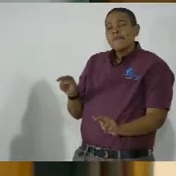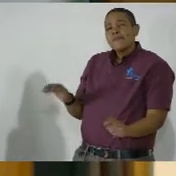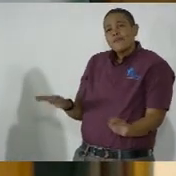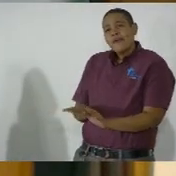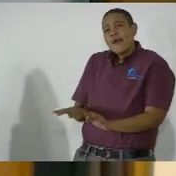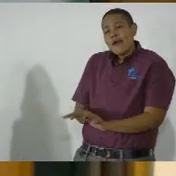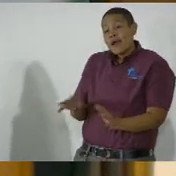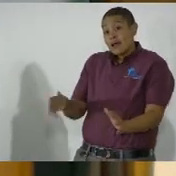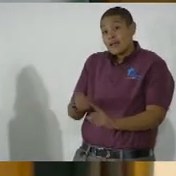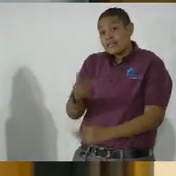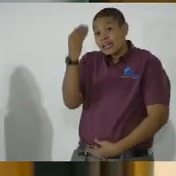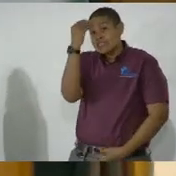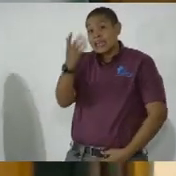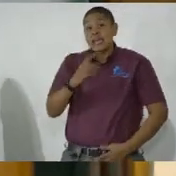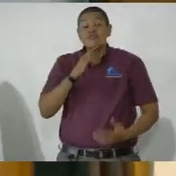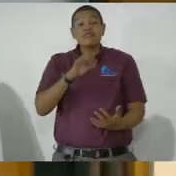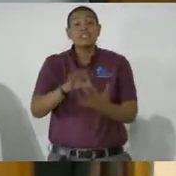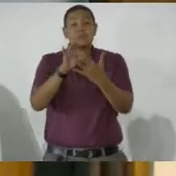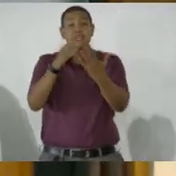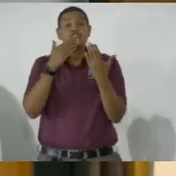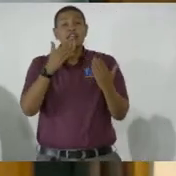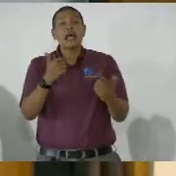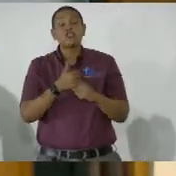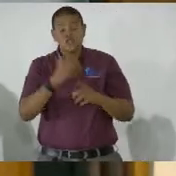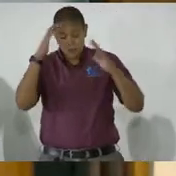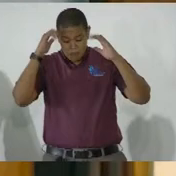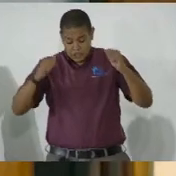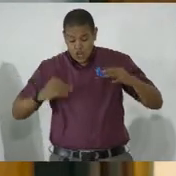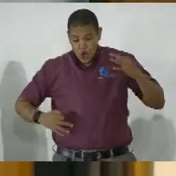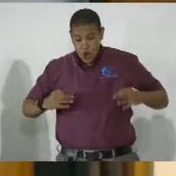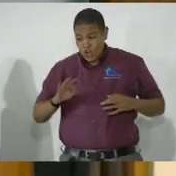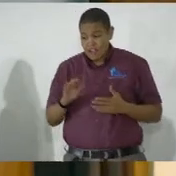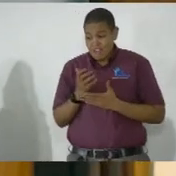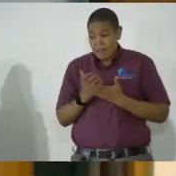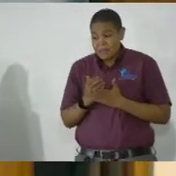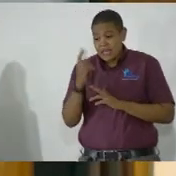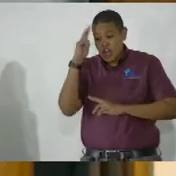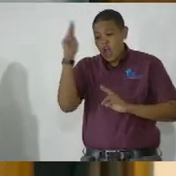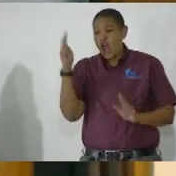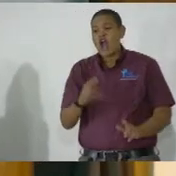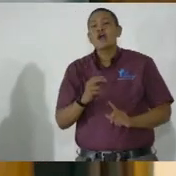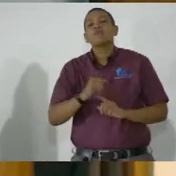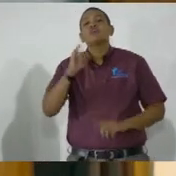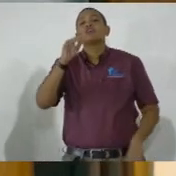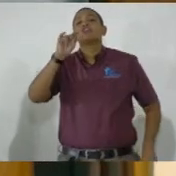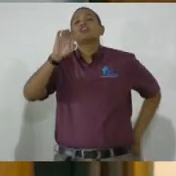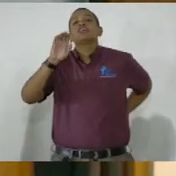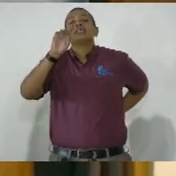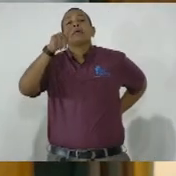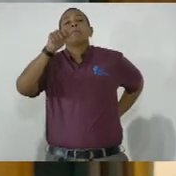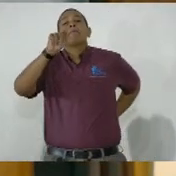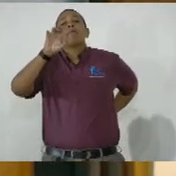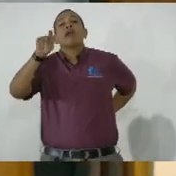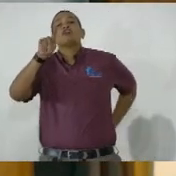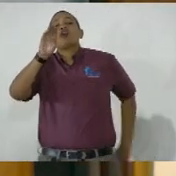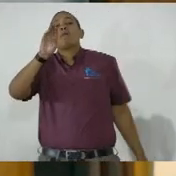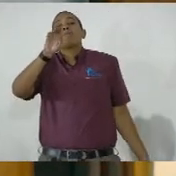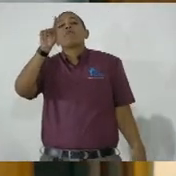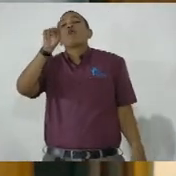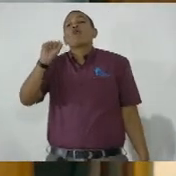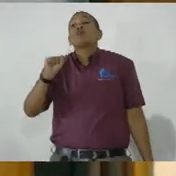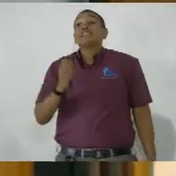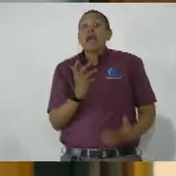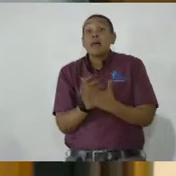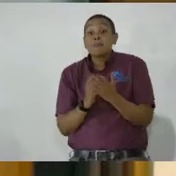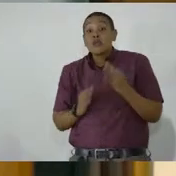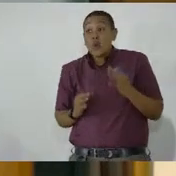Speaker, special thanks to the President of the Court of Appeal, the Honourable Mr. Justice Patrick Brooks, the Appeal Court